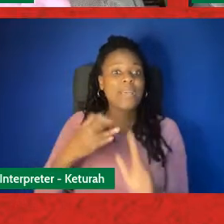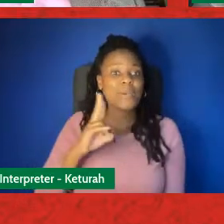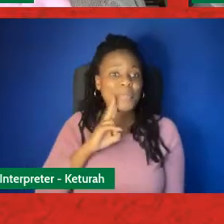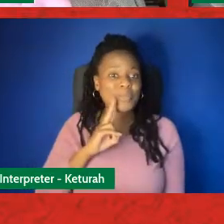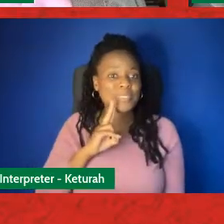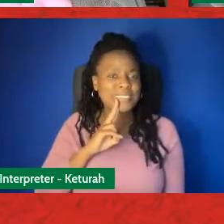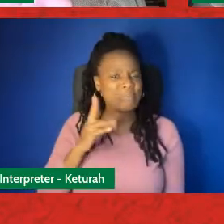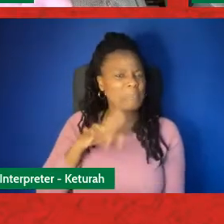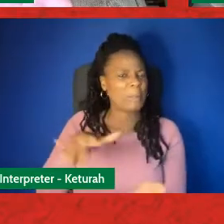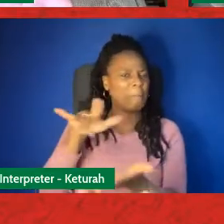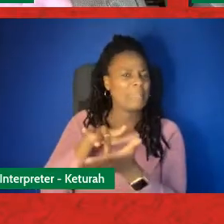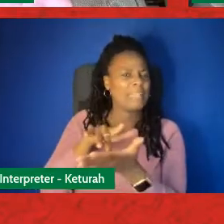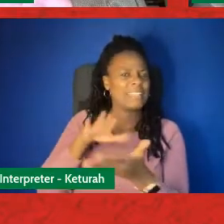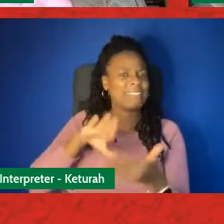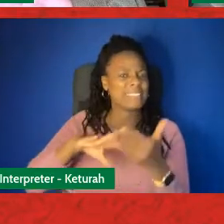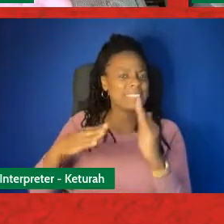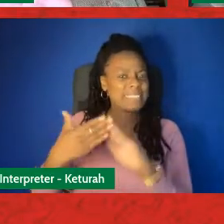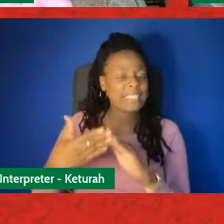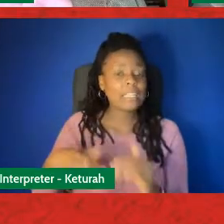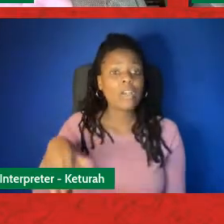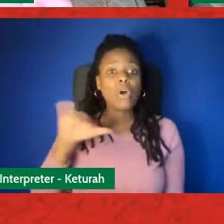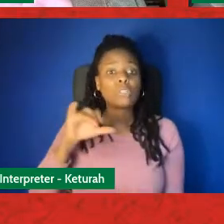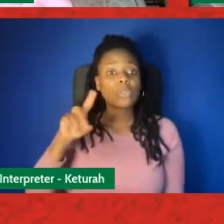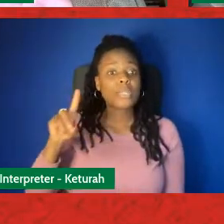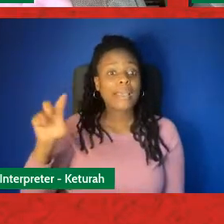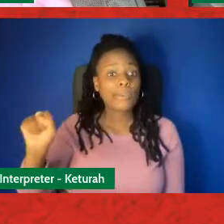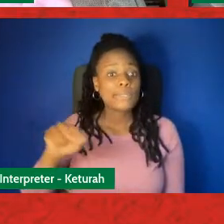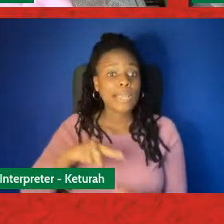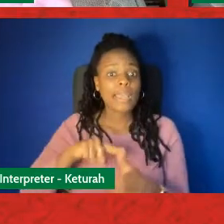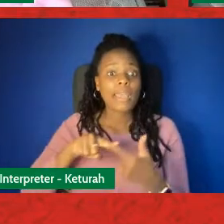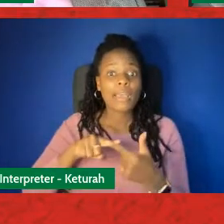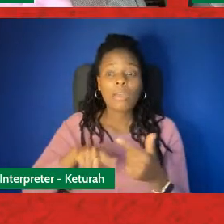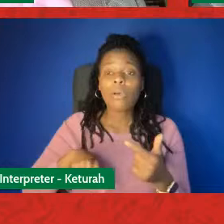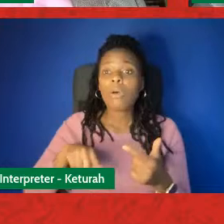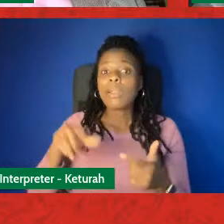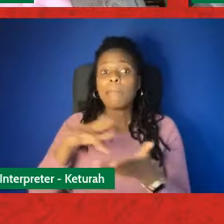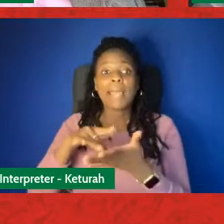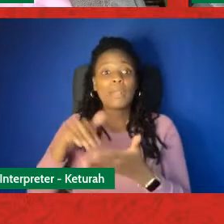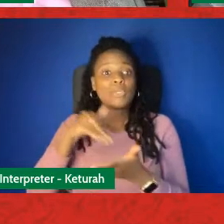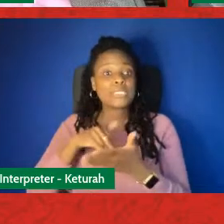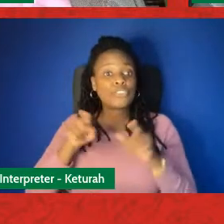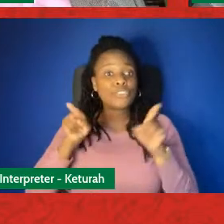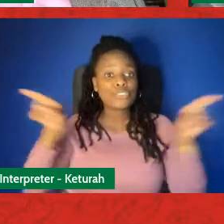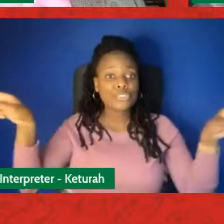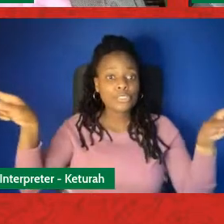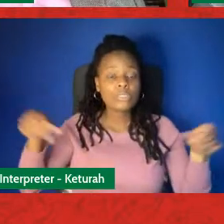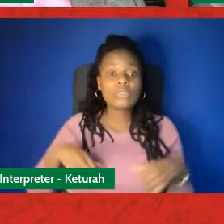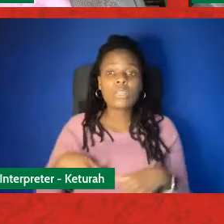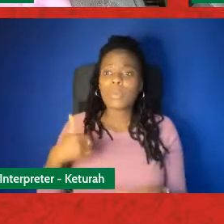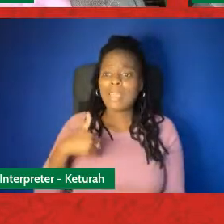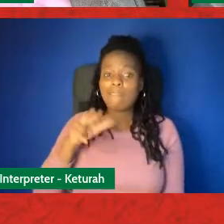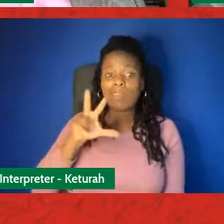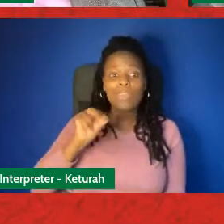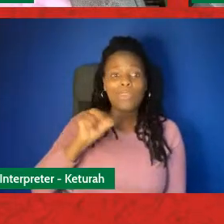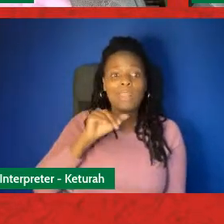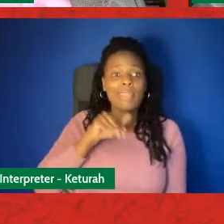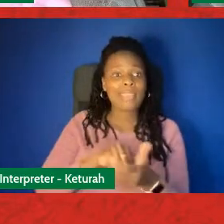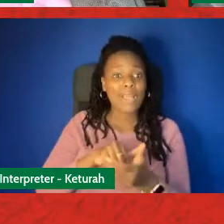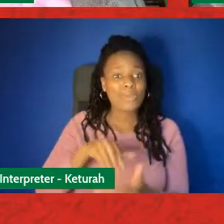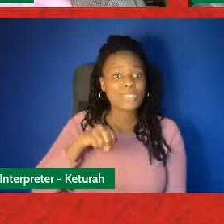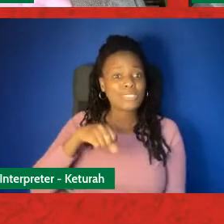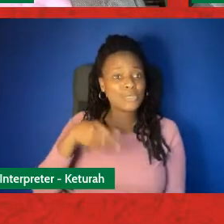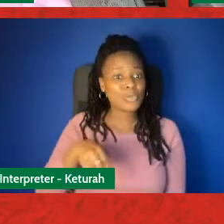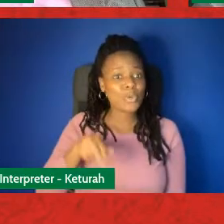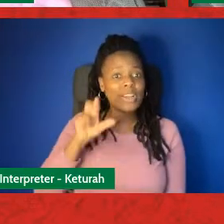middle of the city. Downtown is one way, and then the medical center is another way. And we have a 30,000 square foot facility that we've owned,